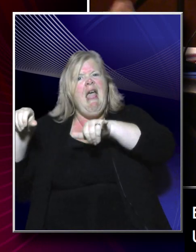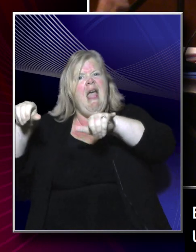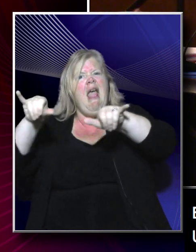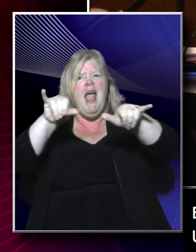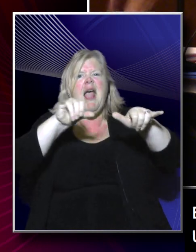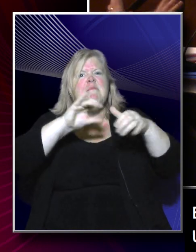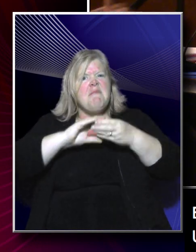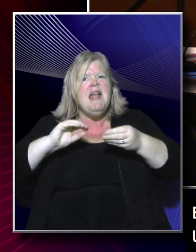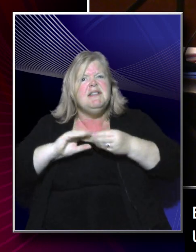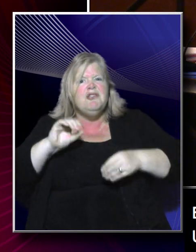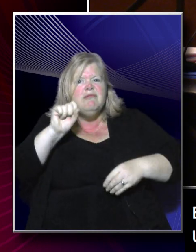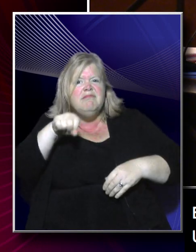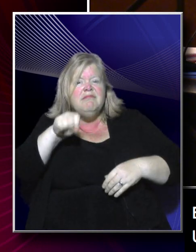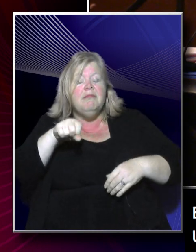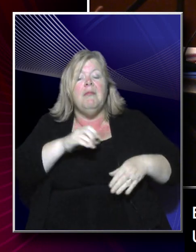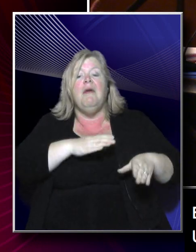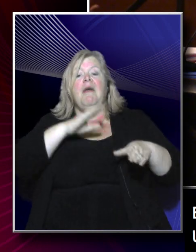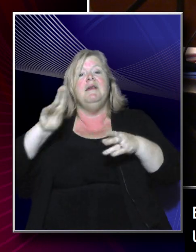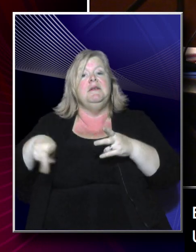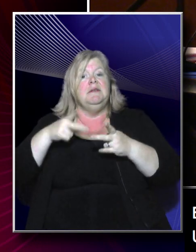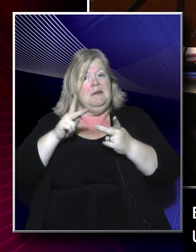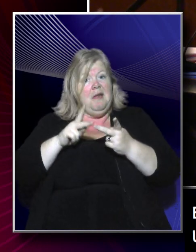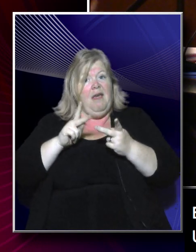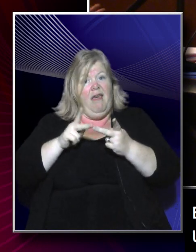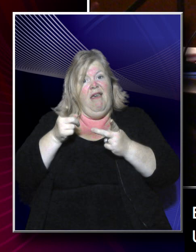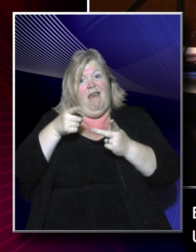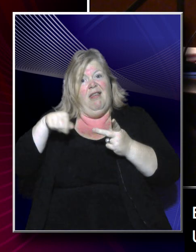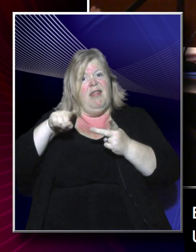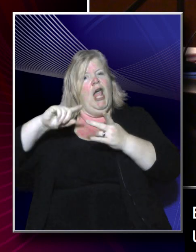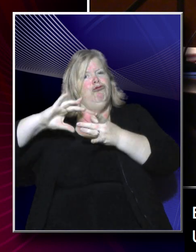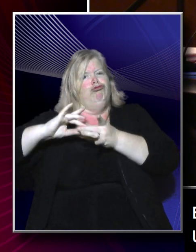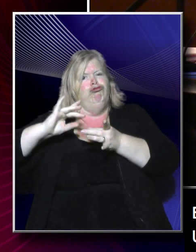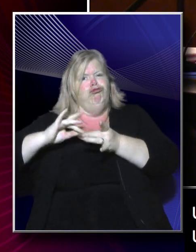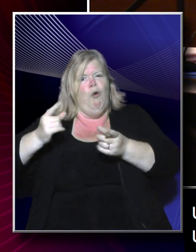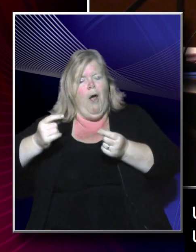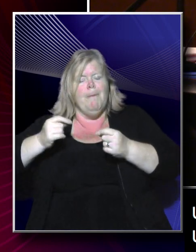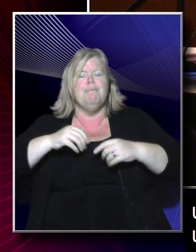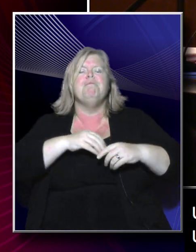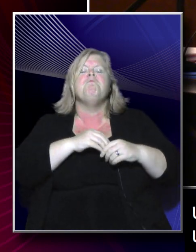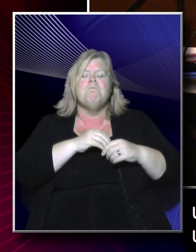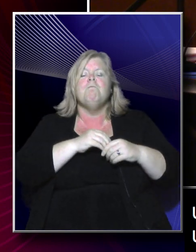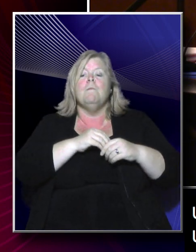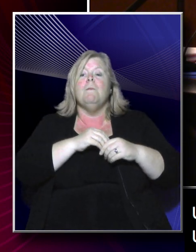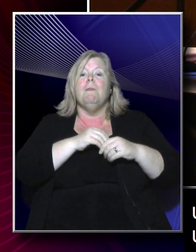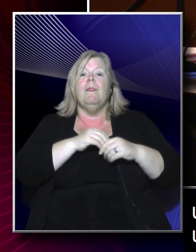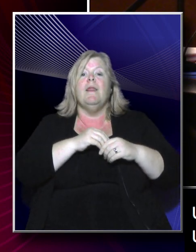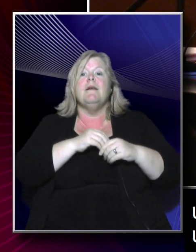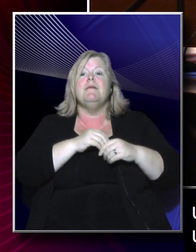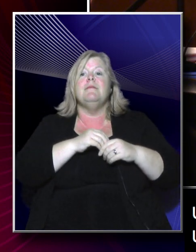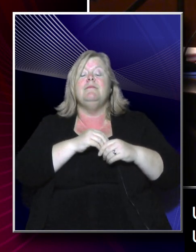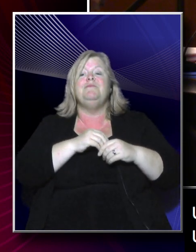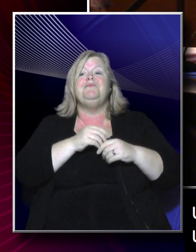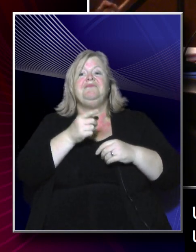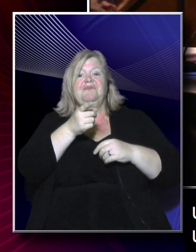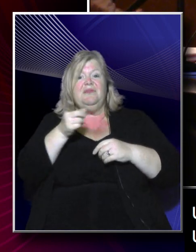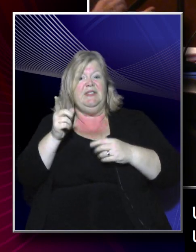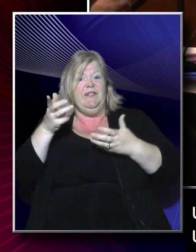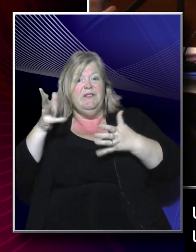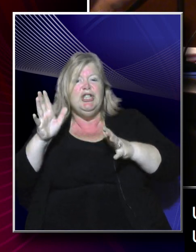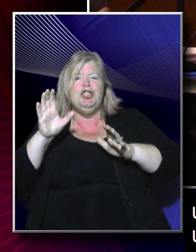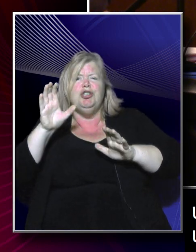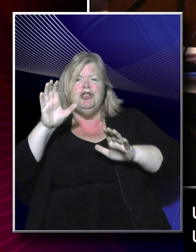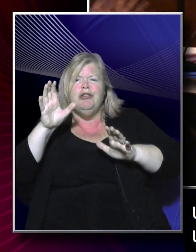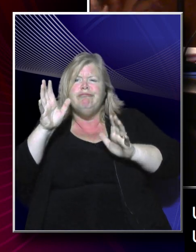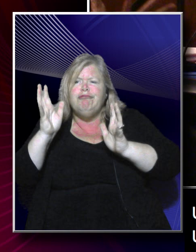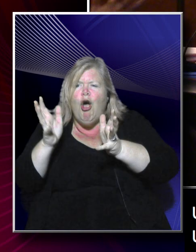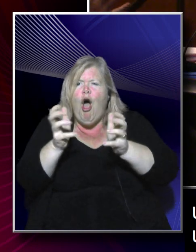The second thing they said about us was that when they met and talked with the students and the